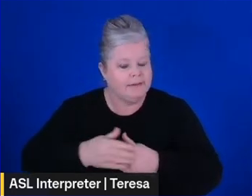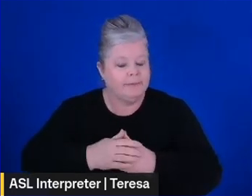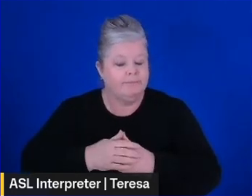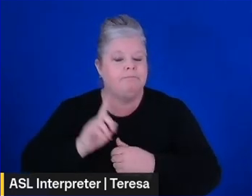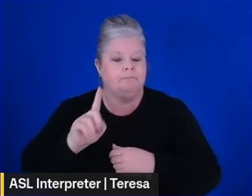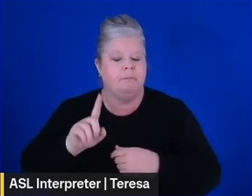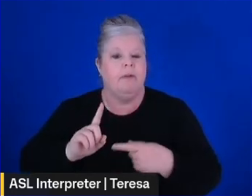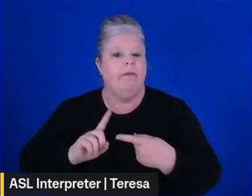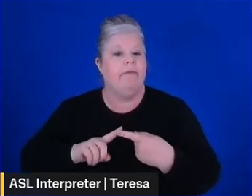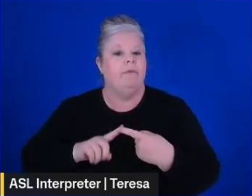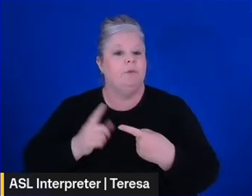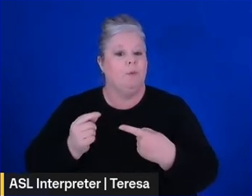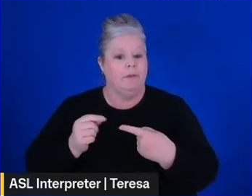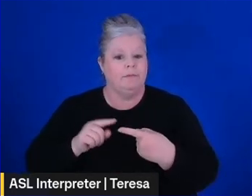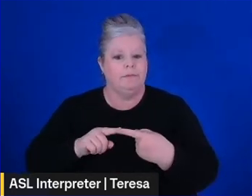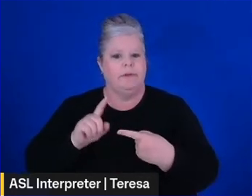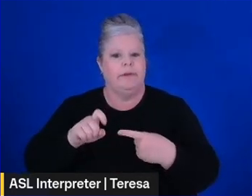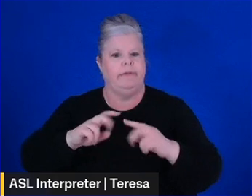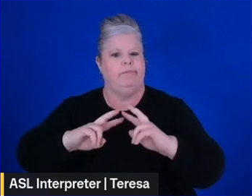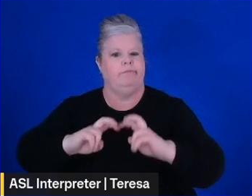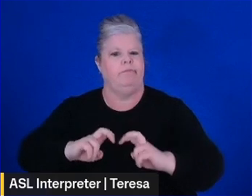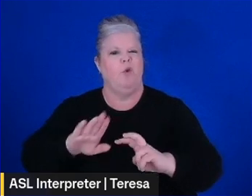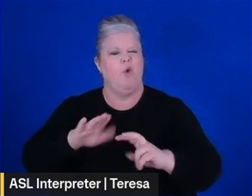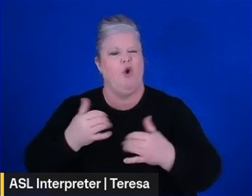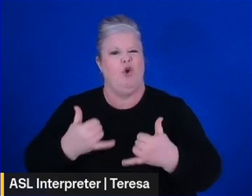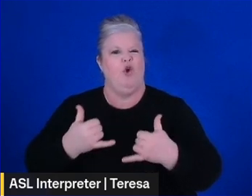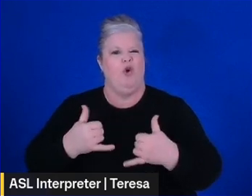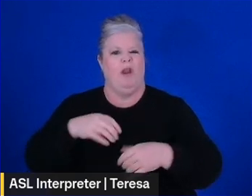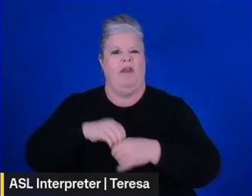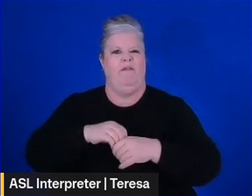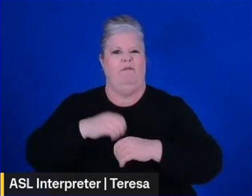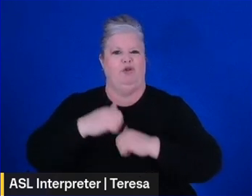is to assess your current infrastructure bottleneck.